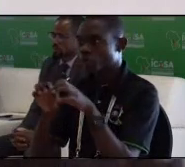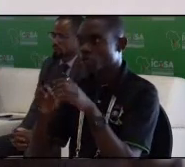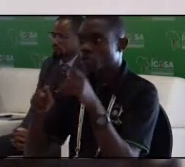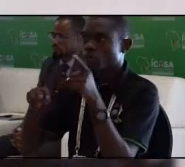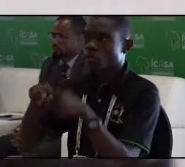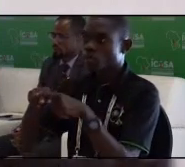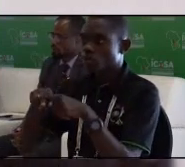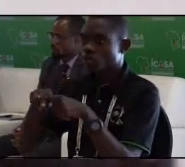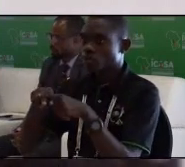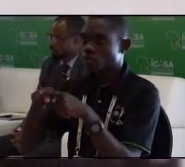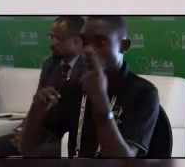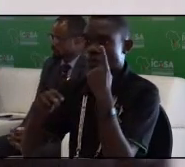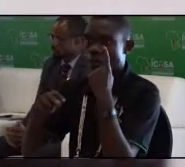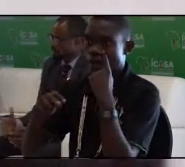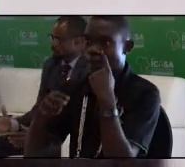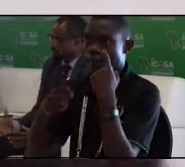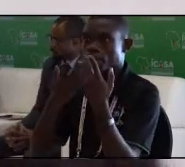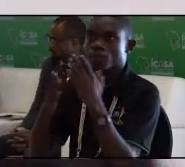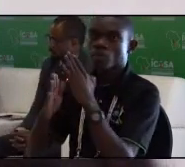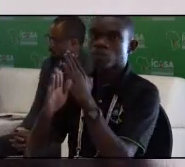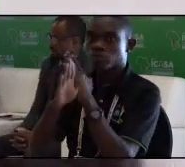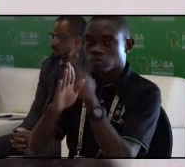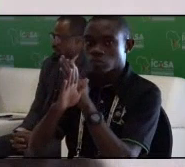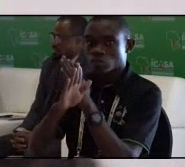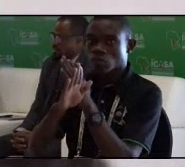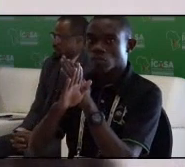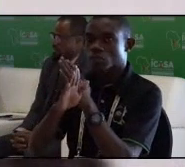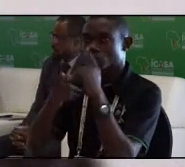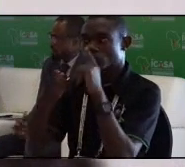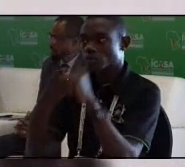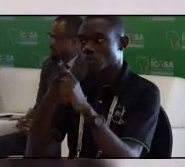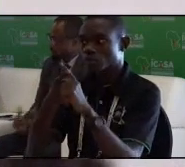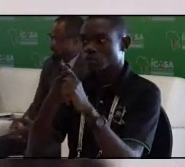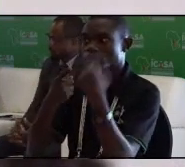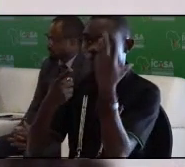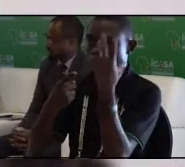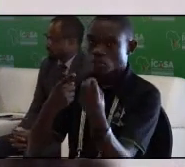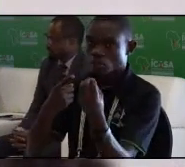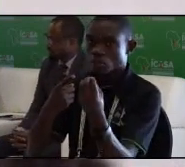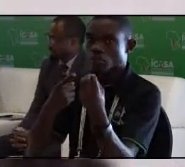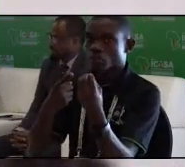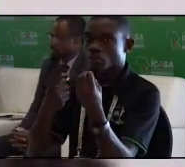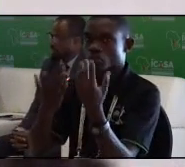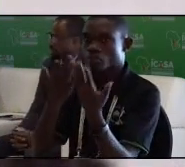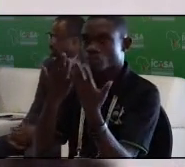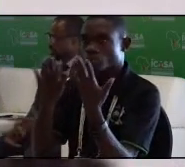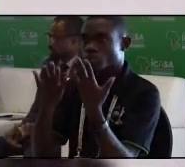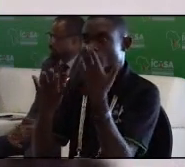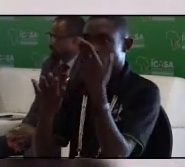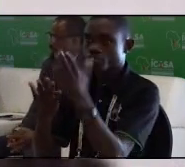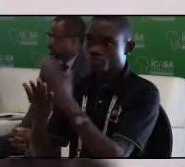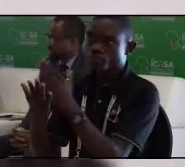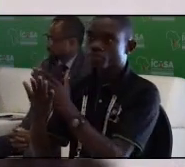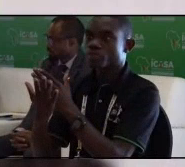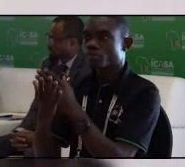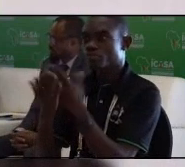on HIV, especially when it comes to HIV prevention, like HIV self-testing. We have FHI 360 doing that. We also have